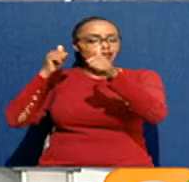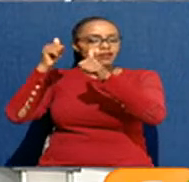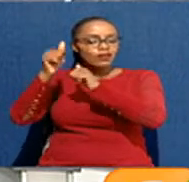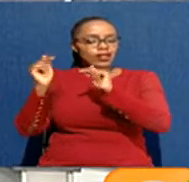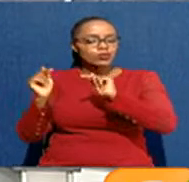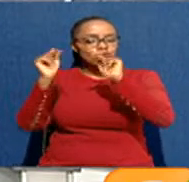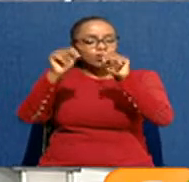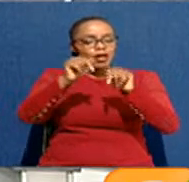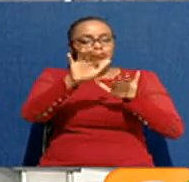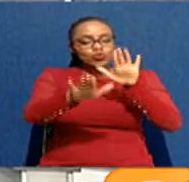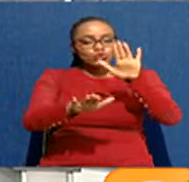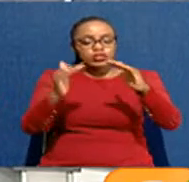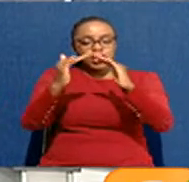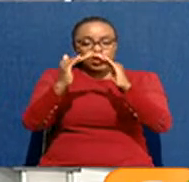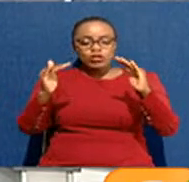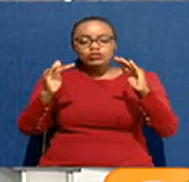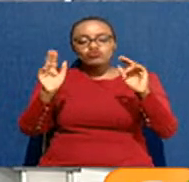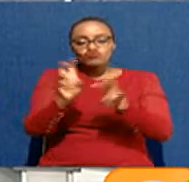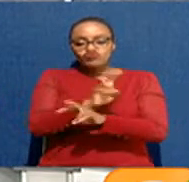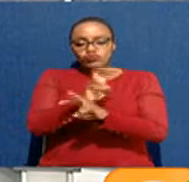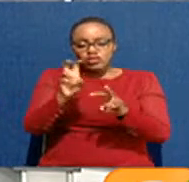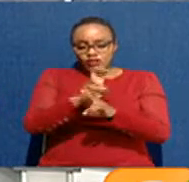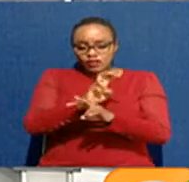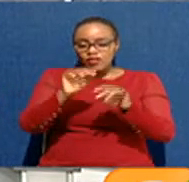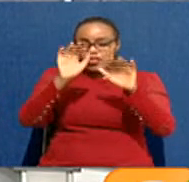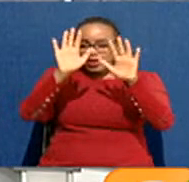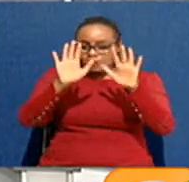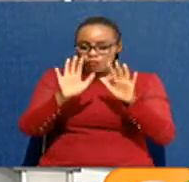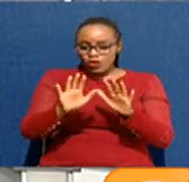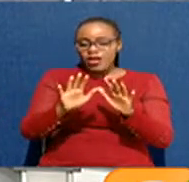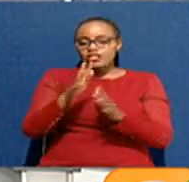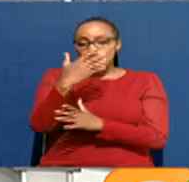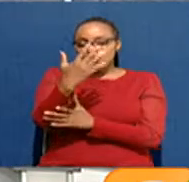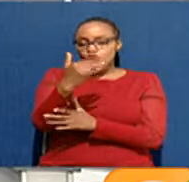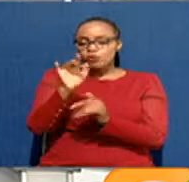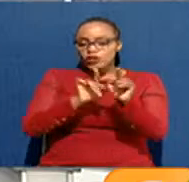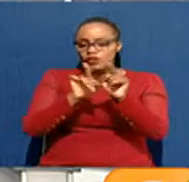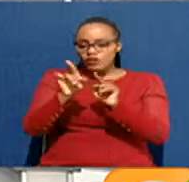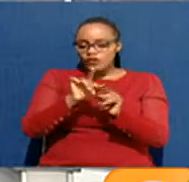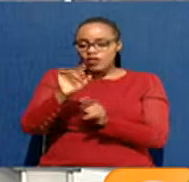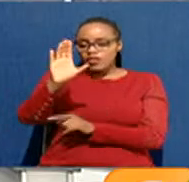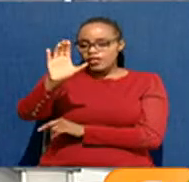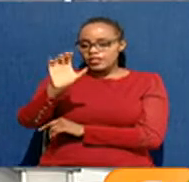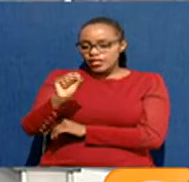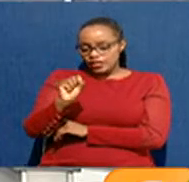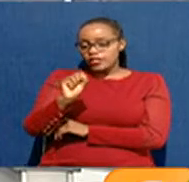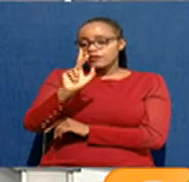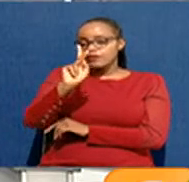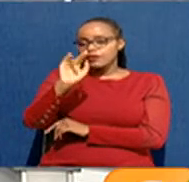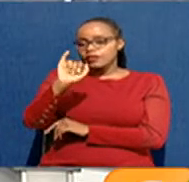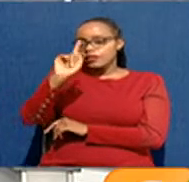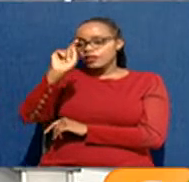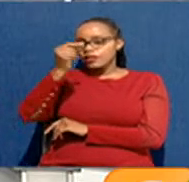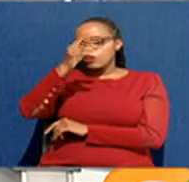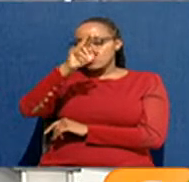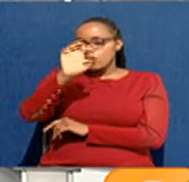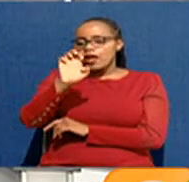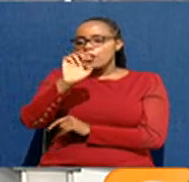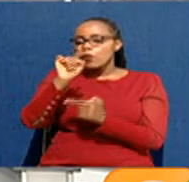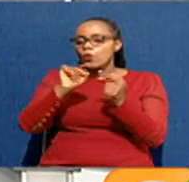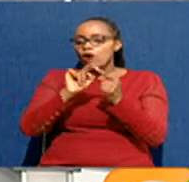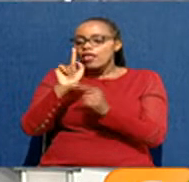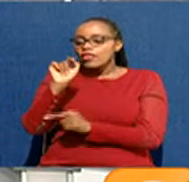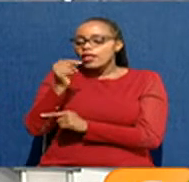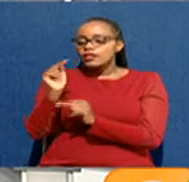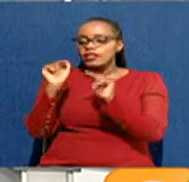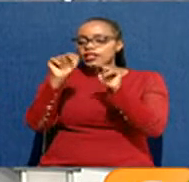to Nyayo House in search of the vital travel document. Interior Cabinet Secretary Professor Kithure Kindiki on Thursday made